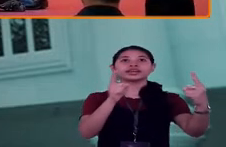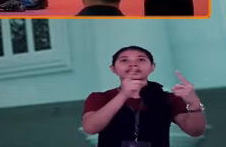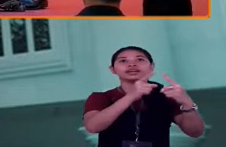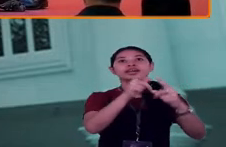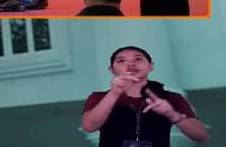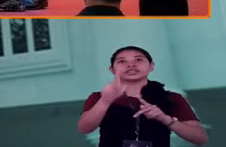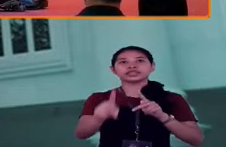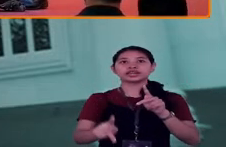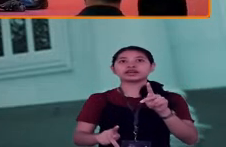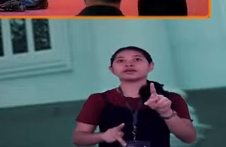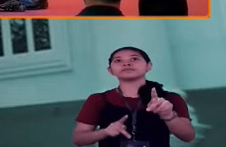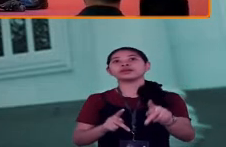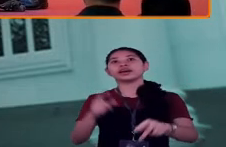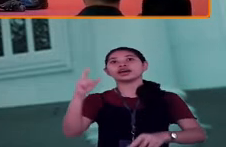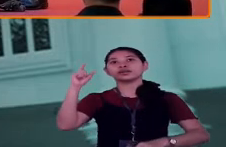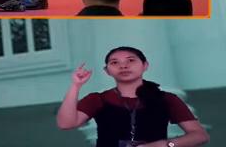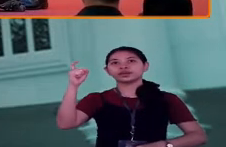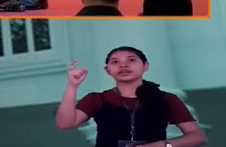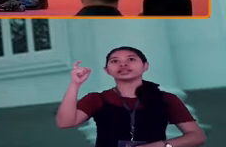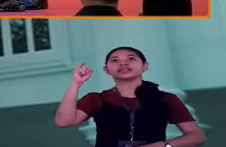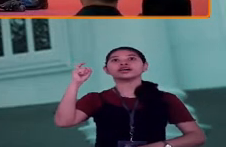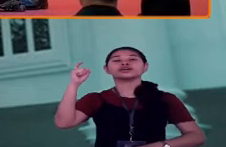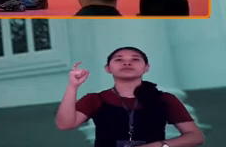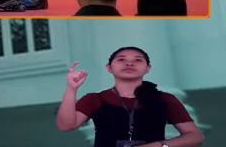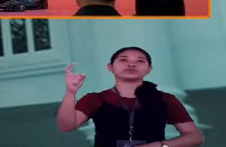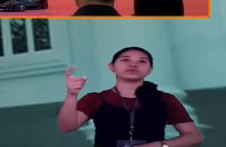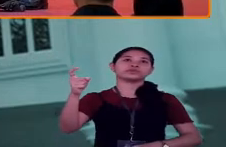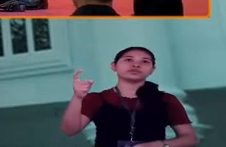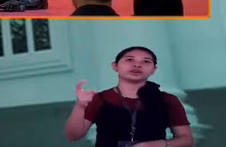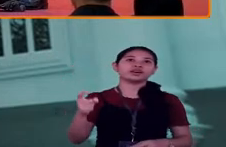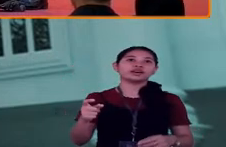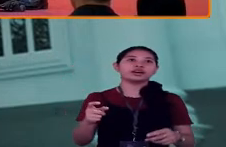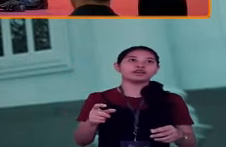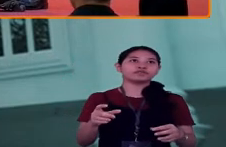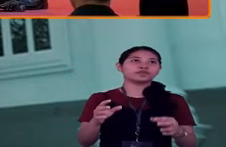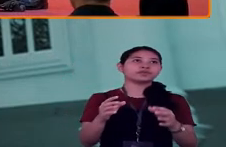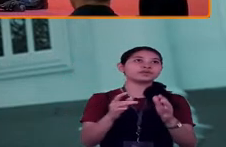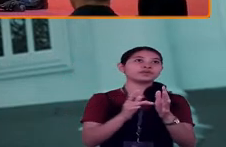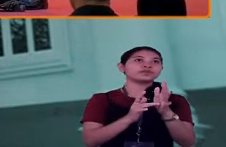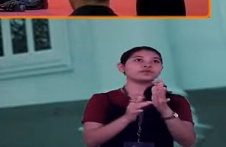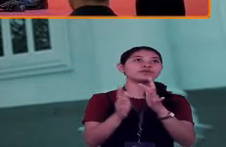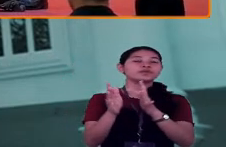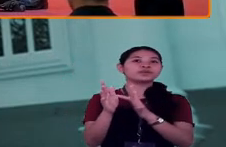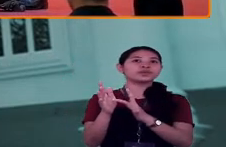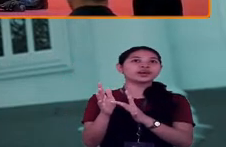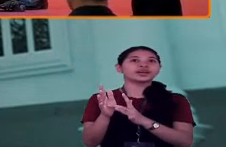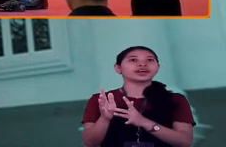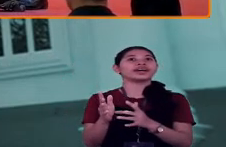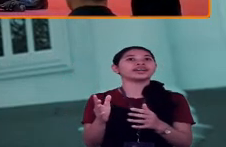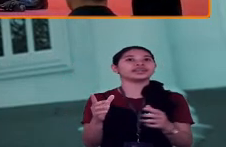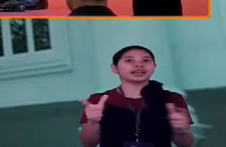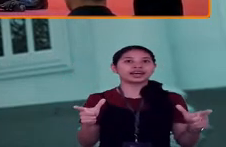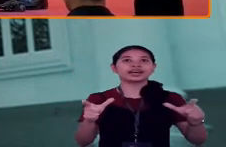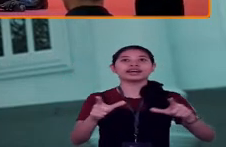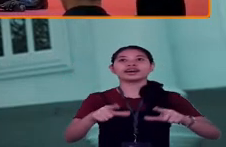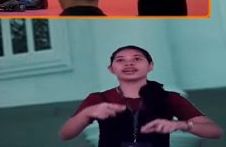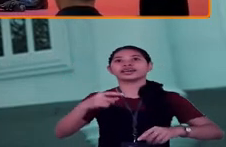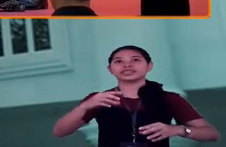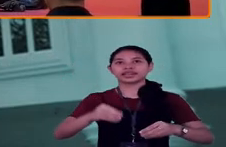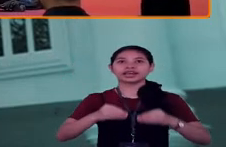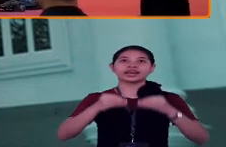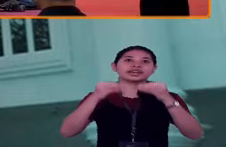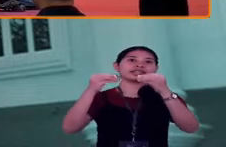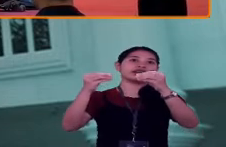can reach them and win them to the fold. Then